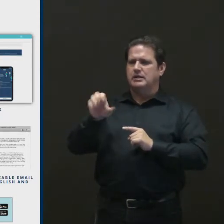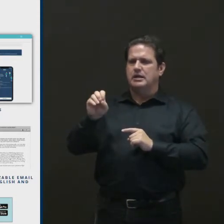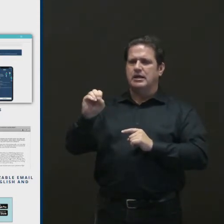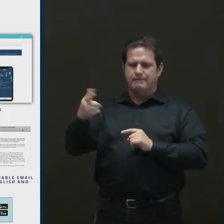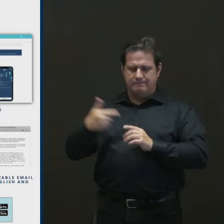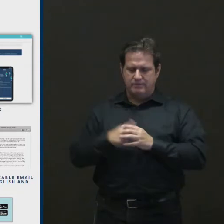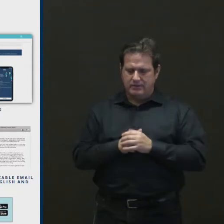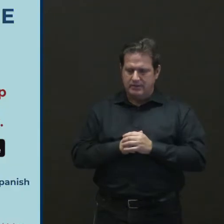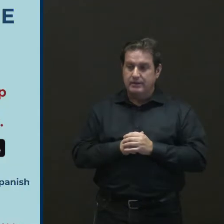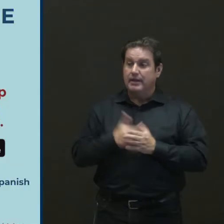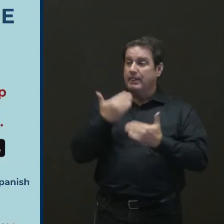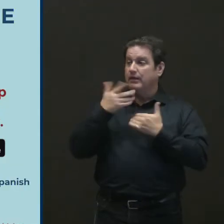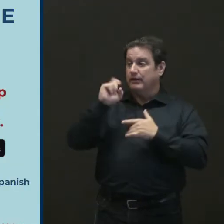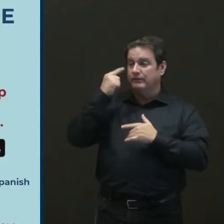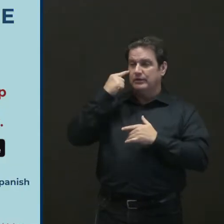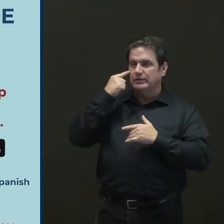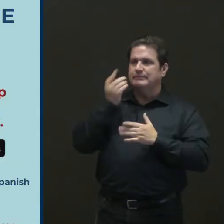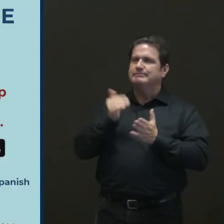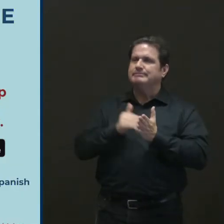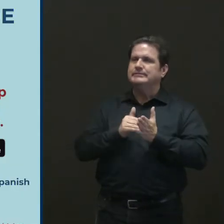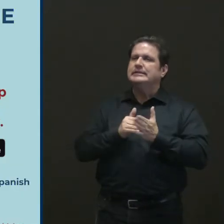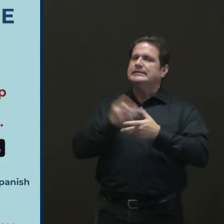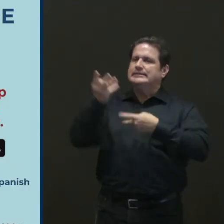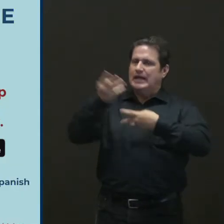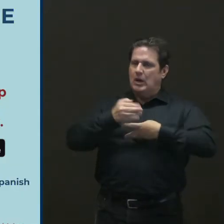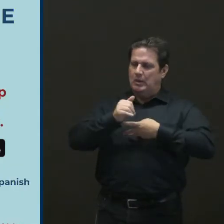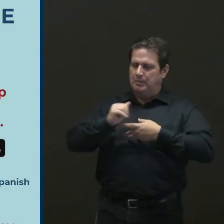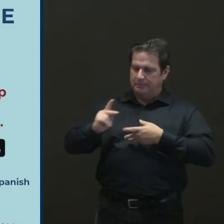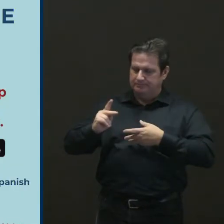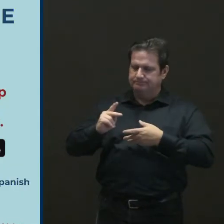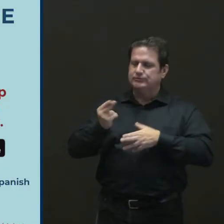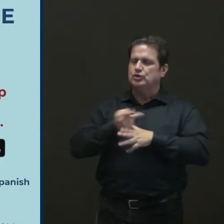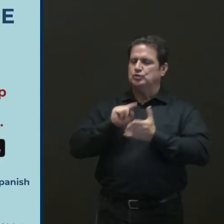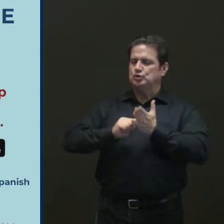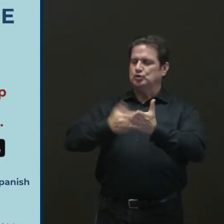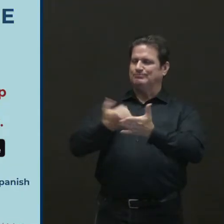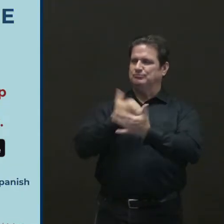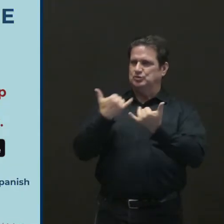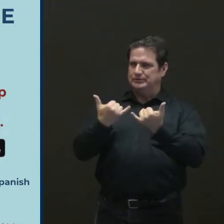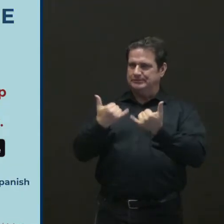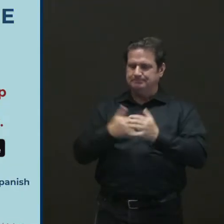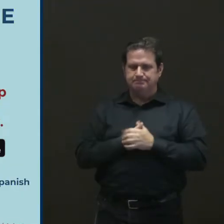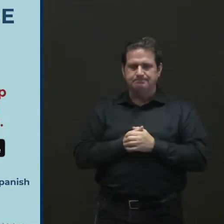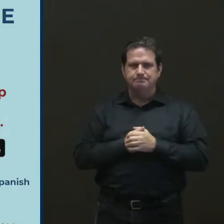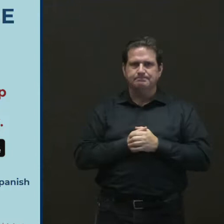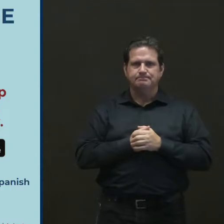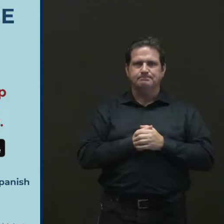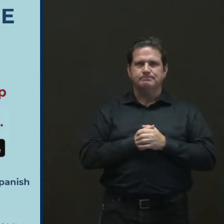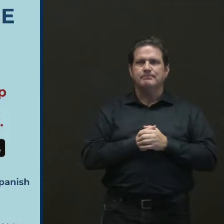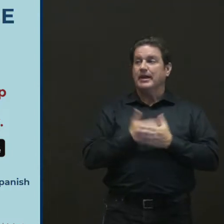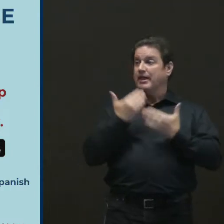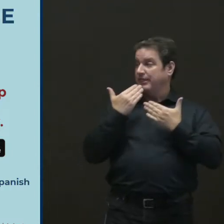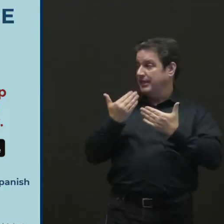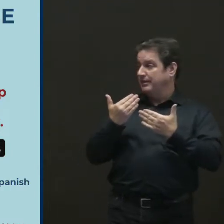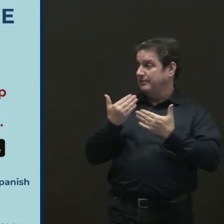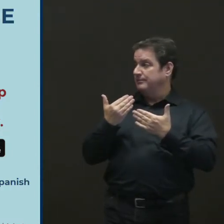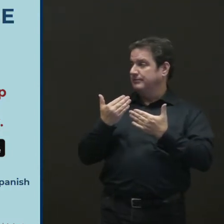dphcall@delaware.gov. So thank you, Governor. And again, hope everyone downloads the app and starts using it today. Thank you very